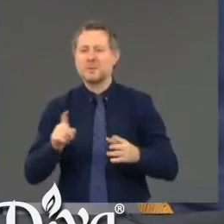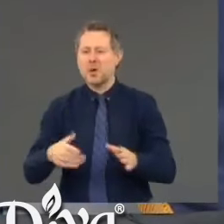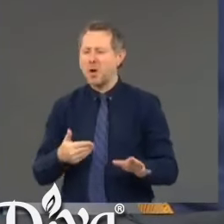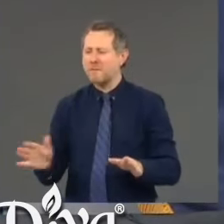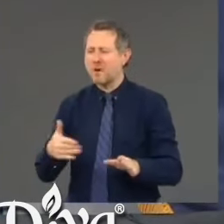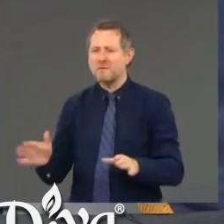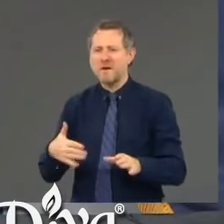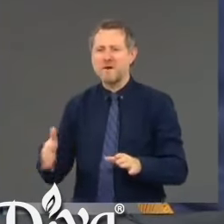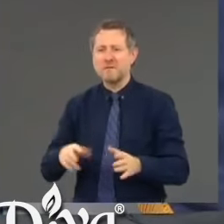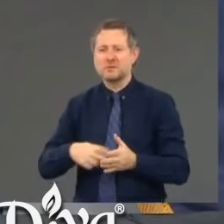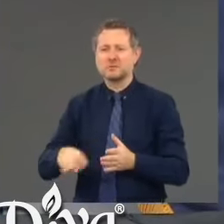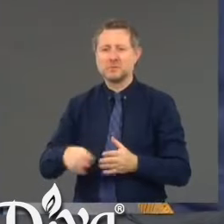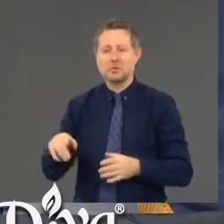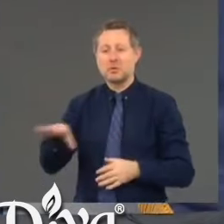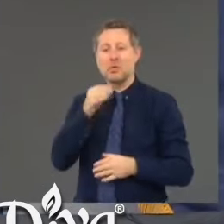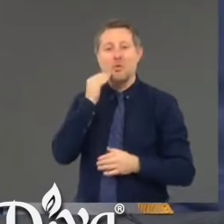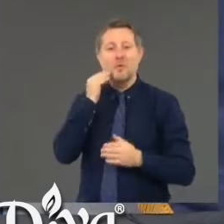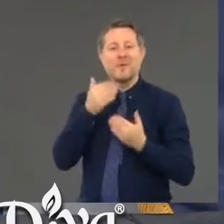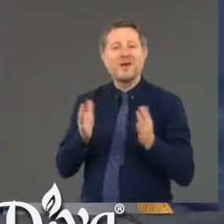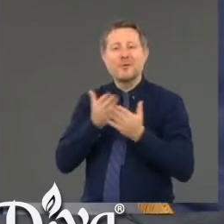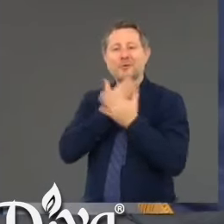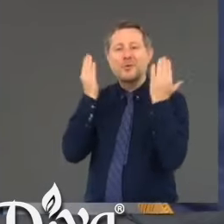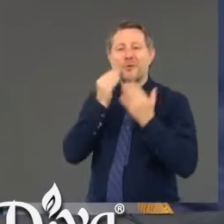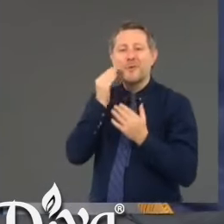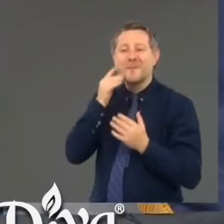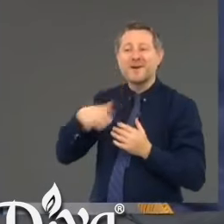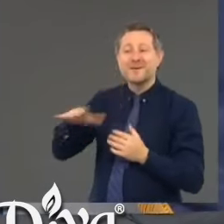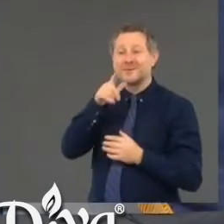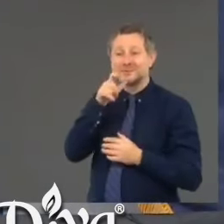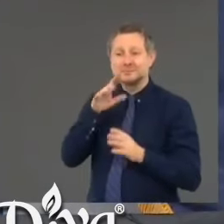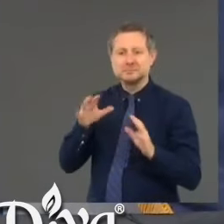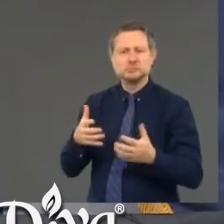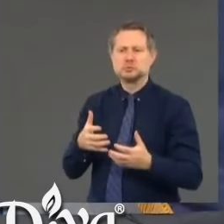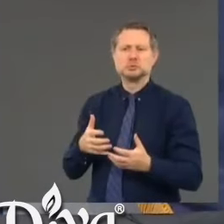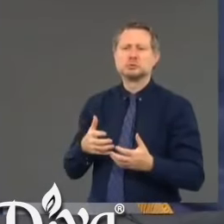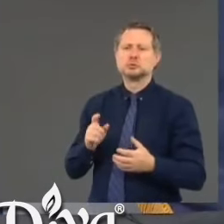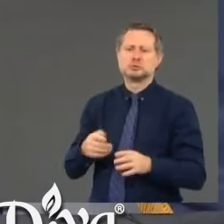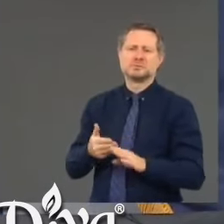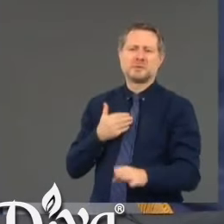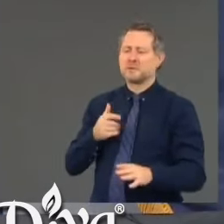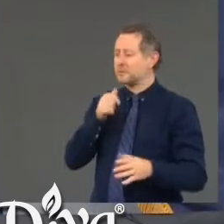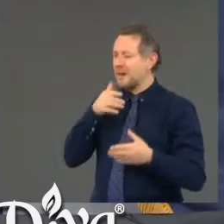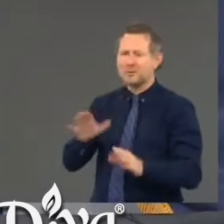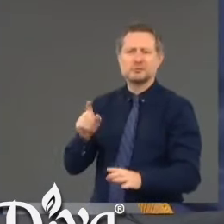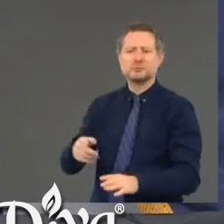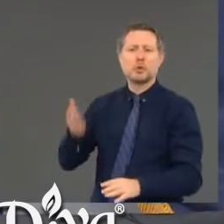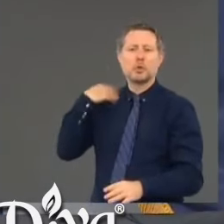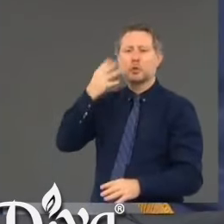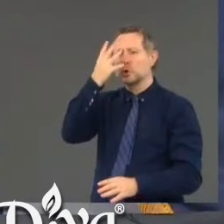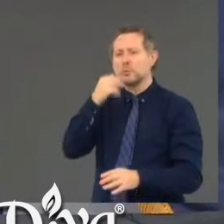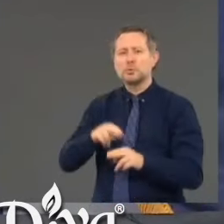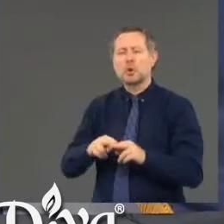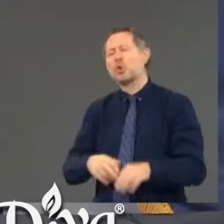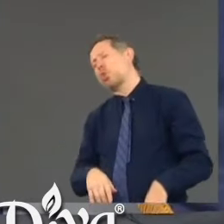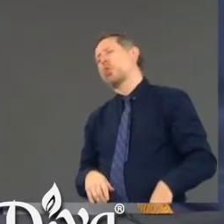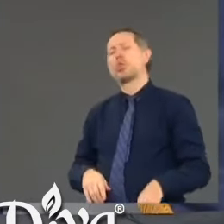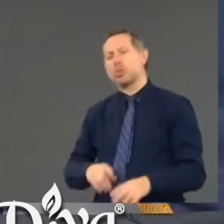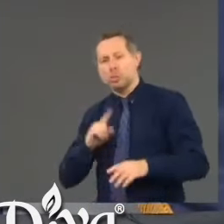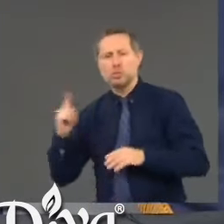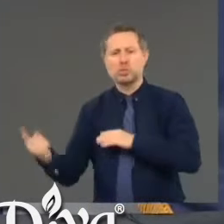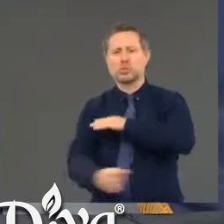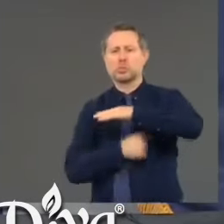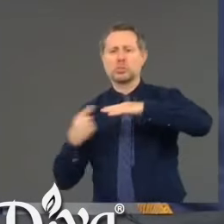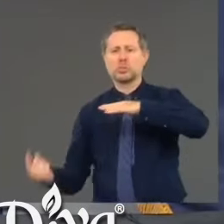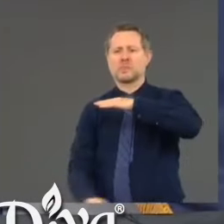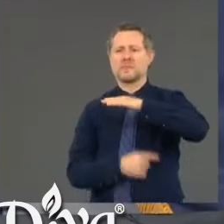people. And homeless people shouldn't have been on the trains in the first place. Why are you sleeping on a train? We can do better than that. It's